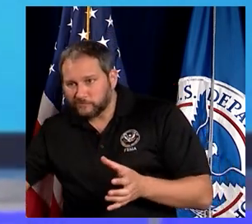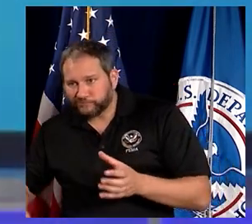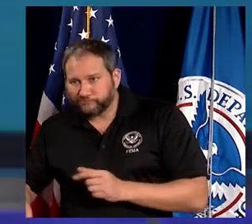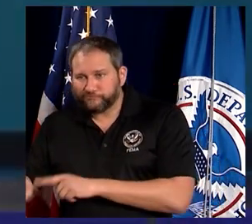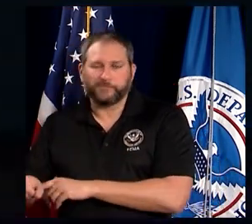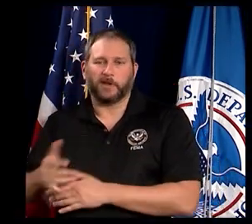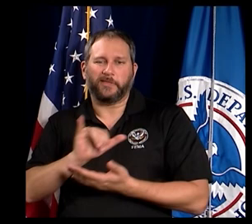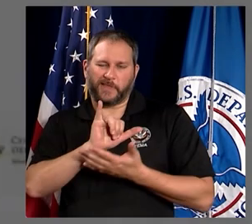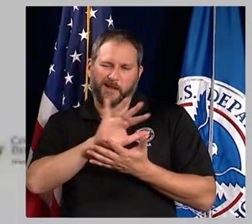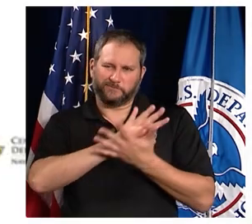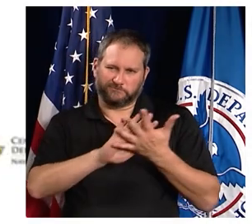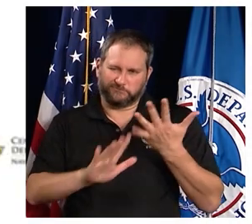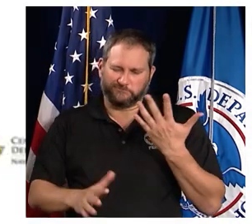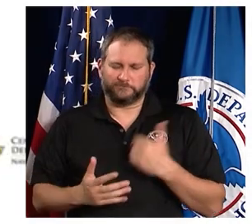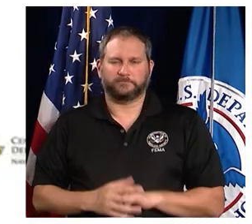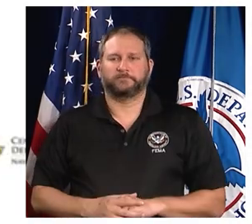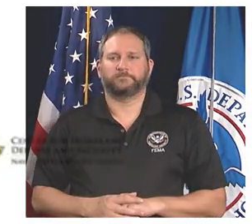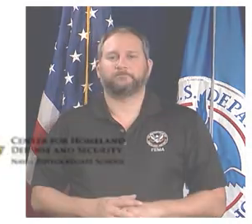important.